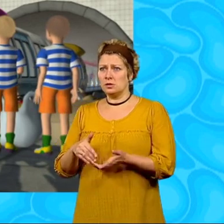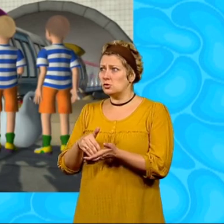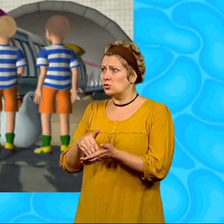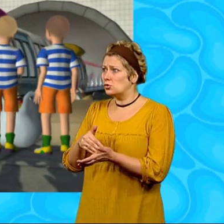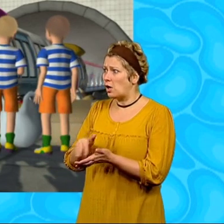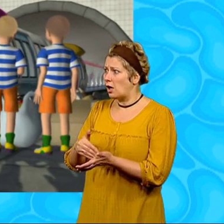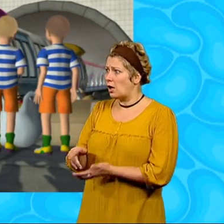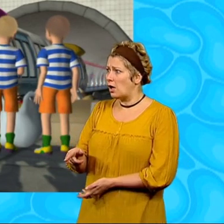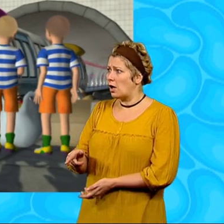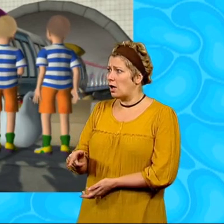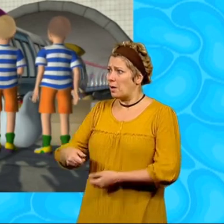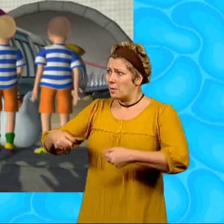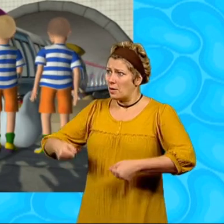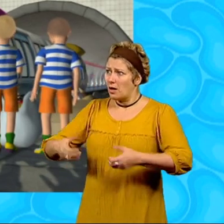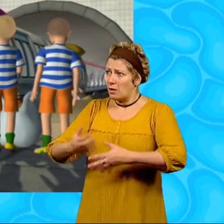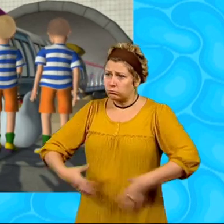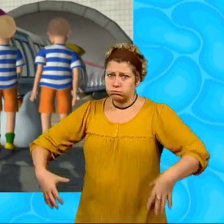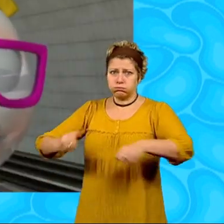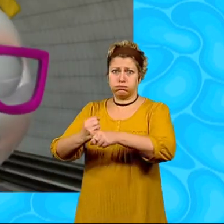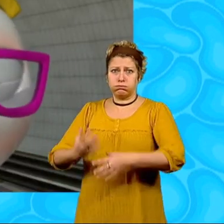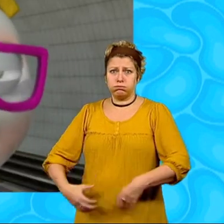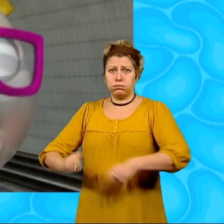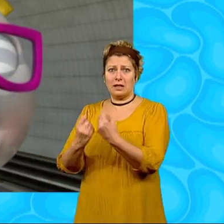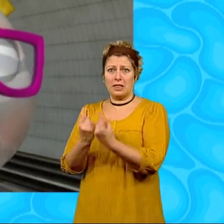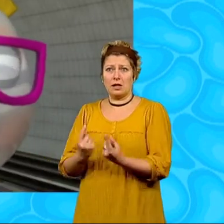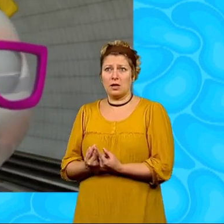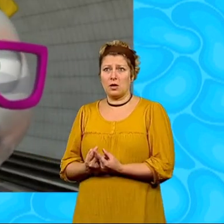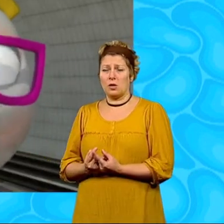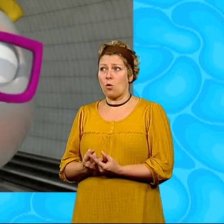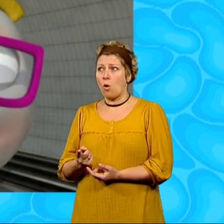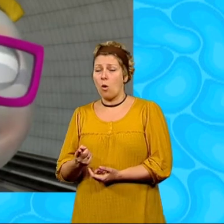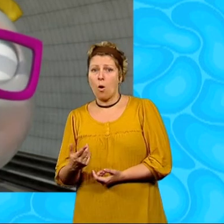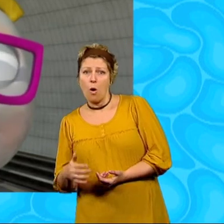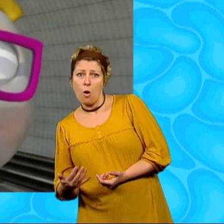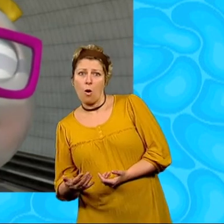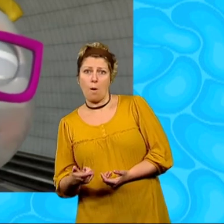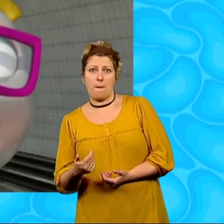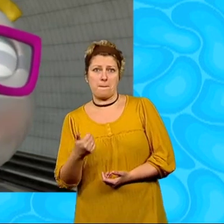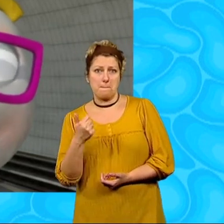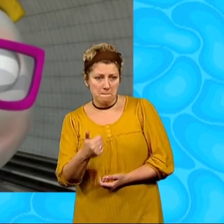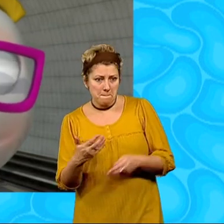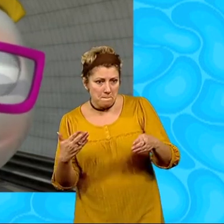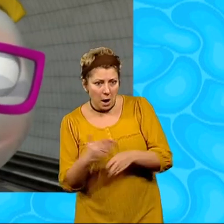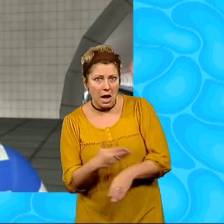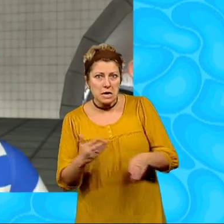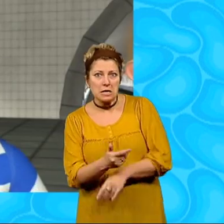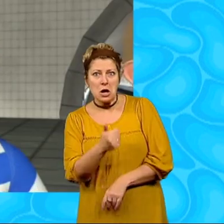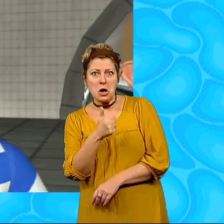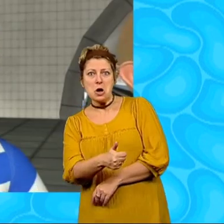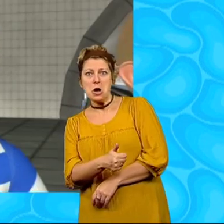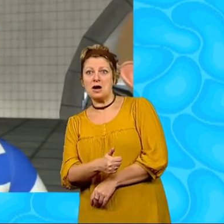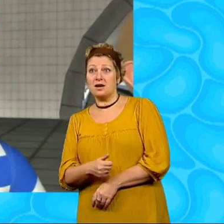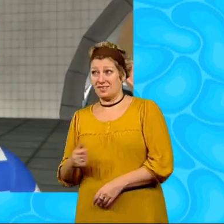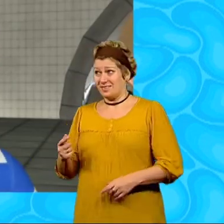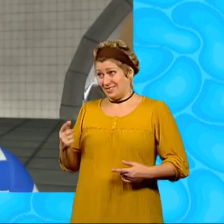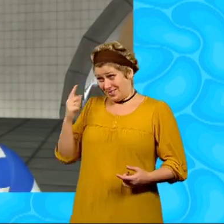Bags and bags of jumble. Well, you have been busy. Do you think